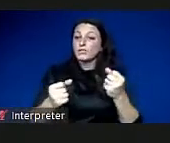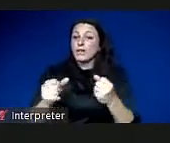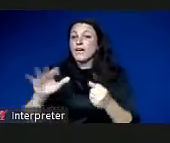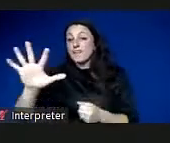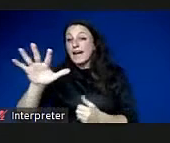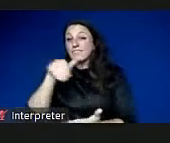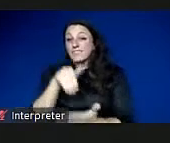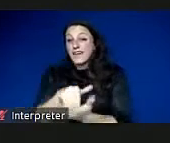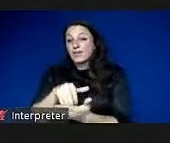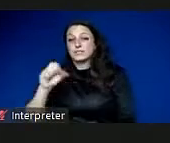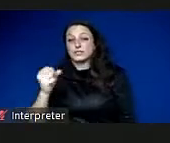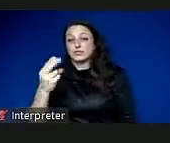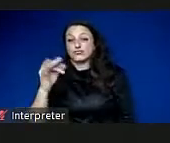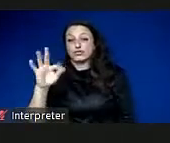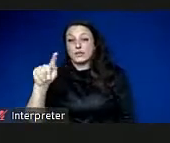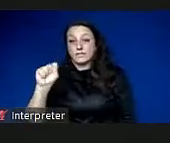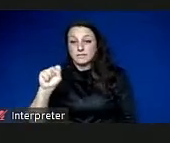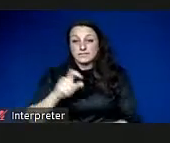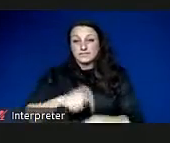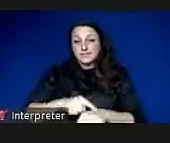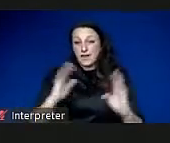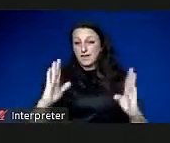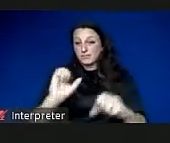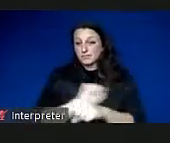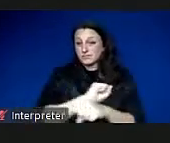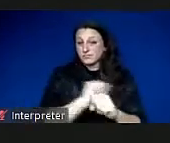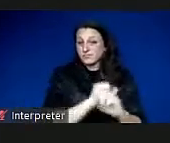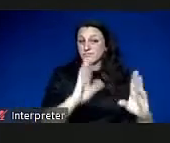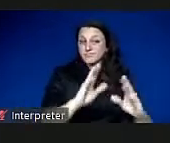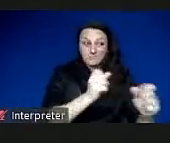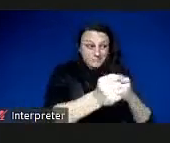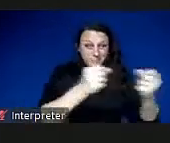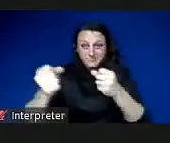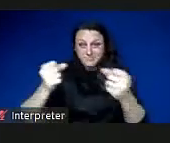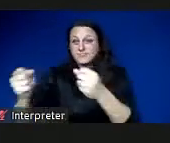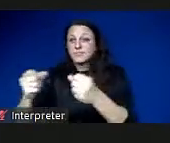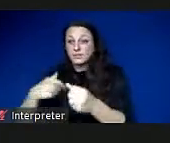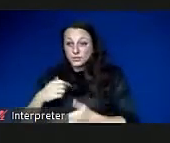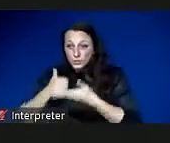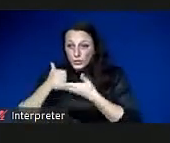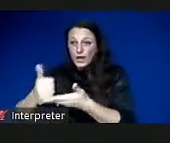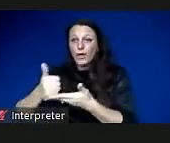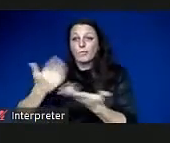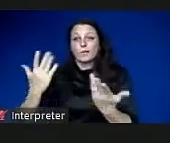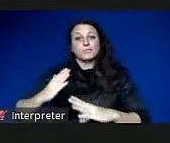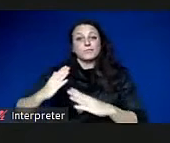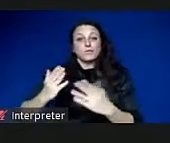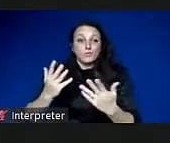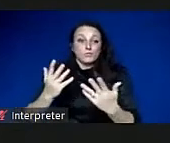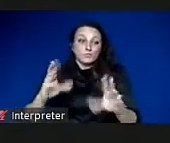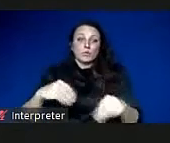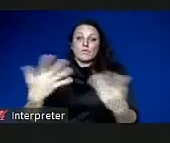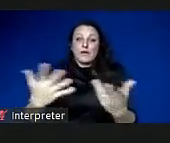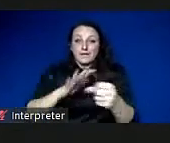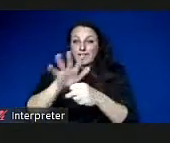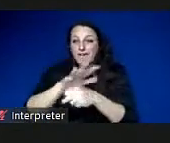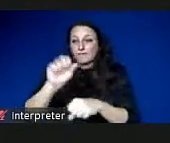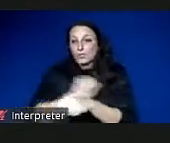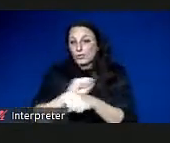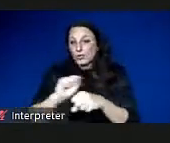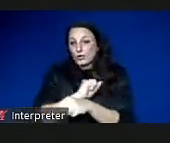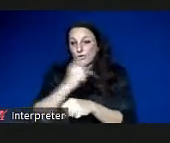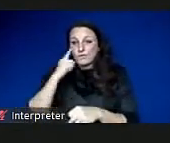through that third wave to help, again, prevent and mitigate those critical staffing shortages. With that, I am going to hand it